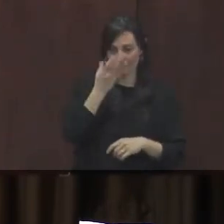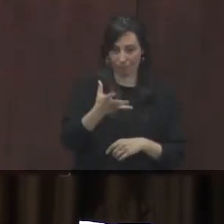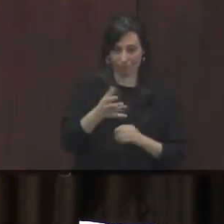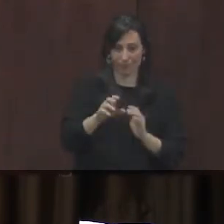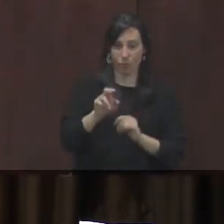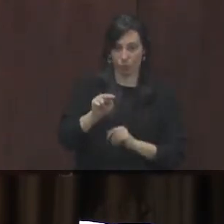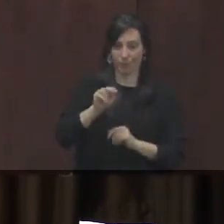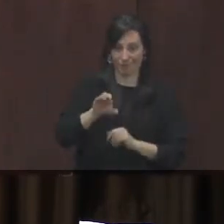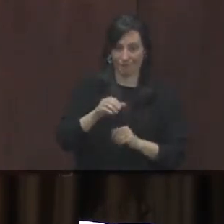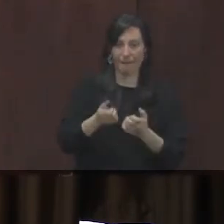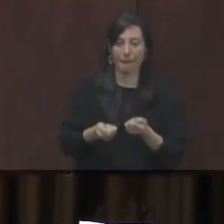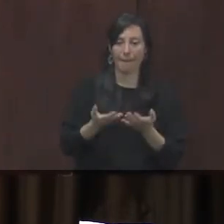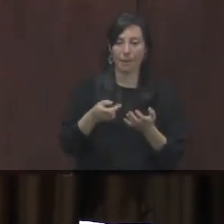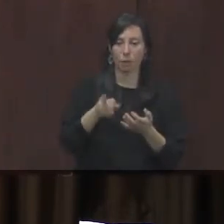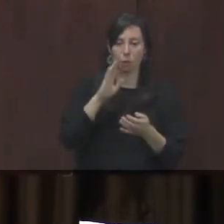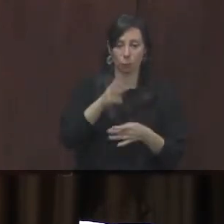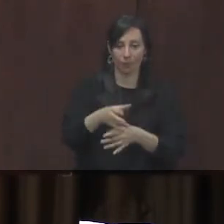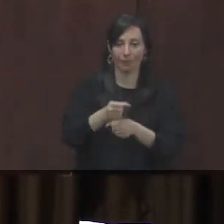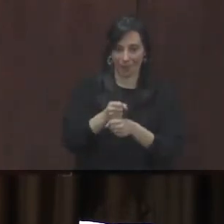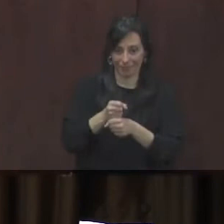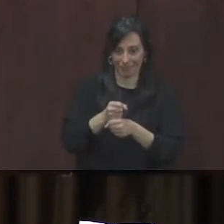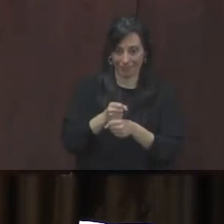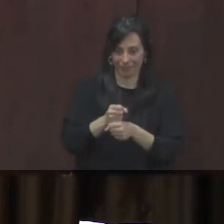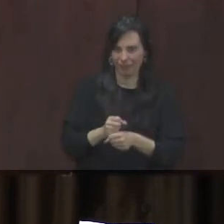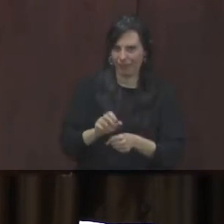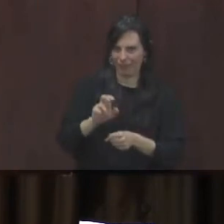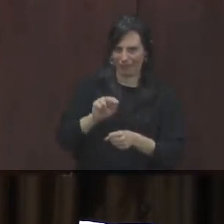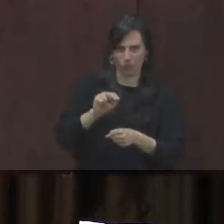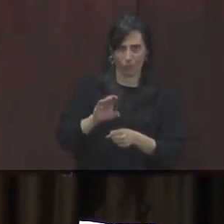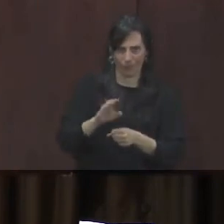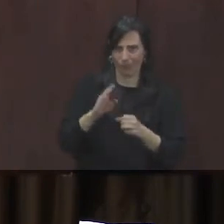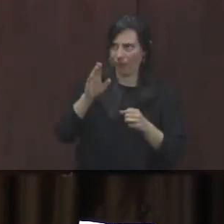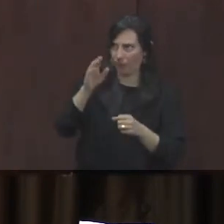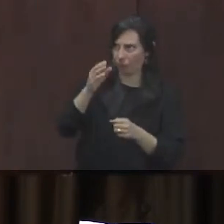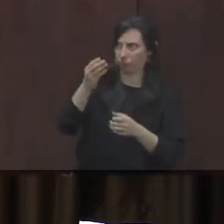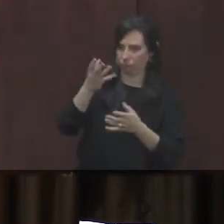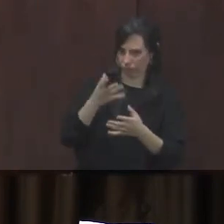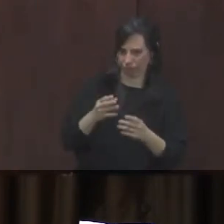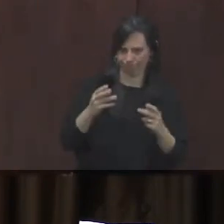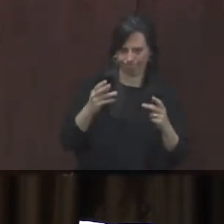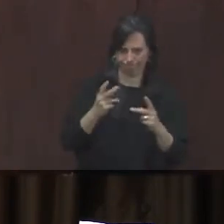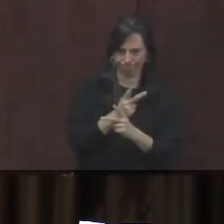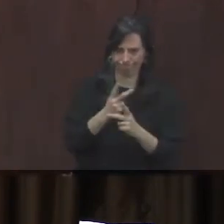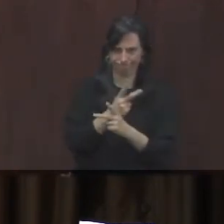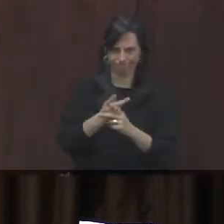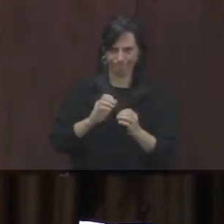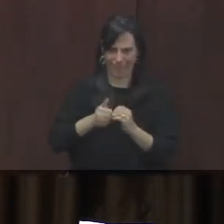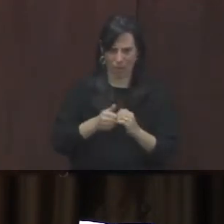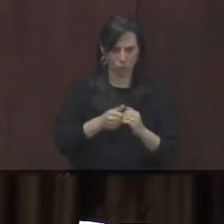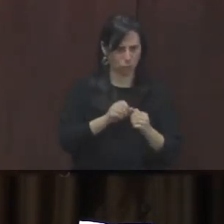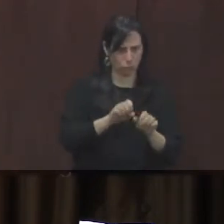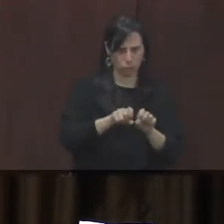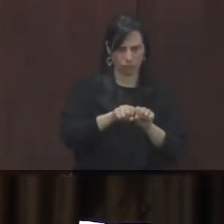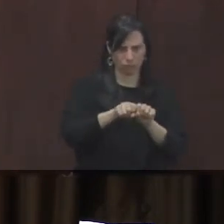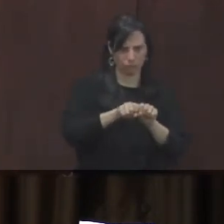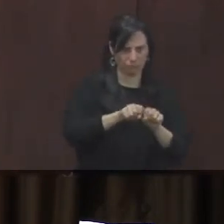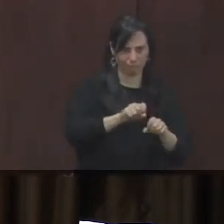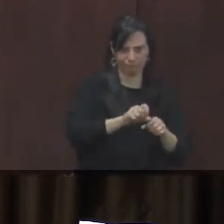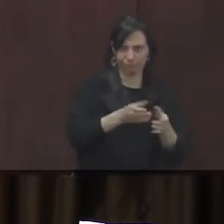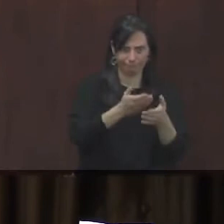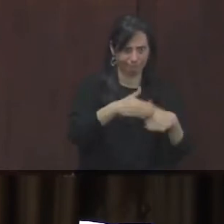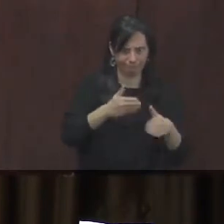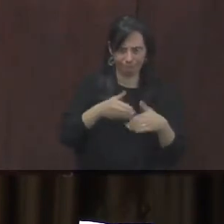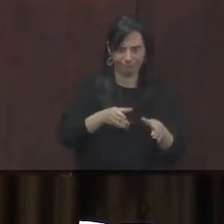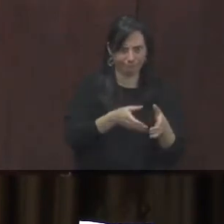state uses algorithms to figure out how they're going to then deploy it to the 100 counties. Great. And